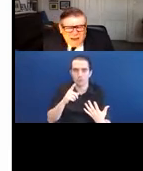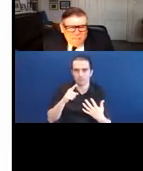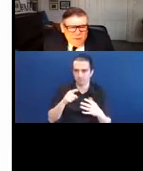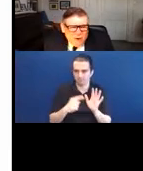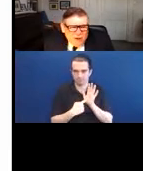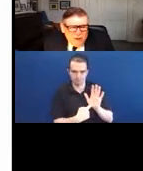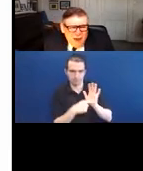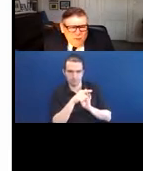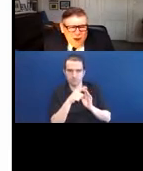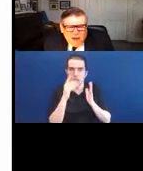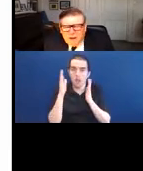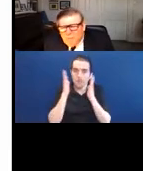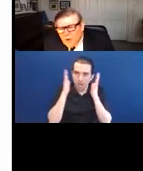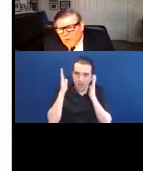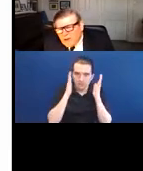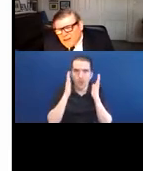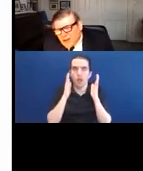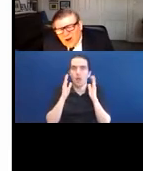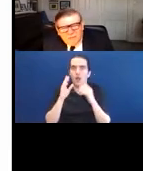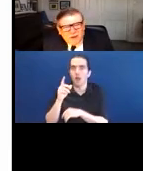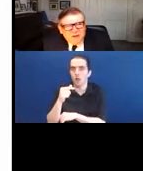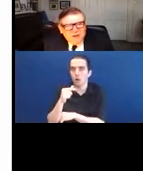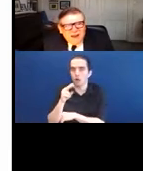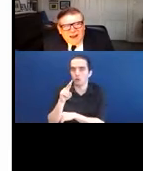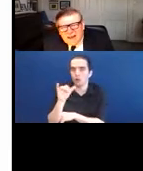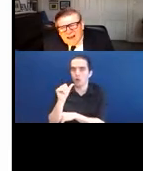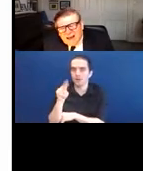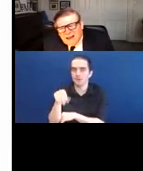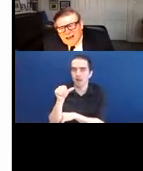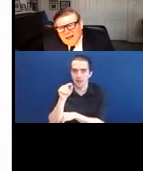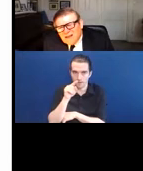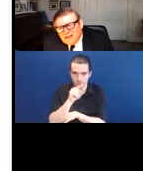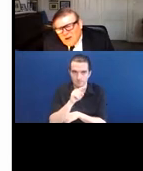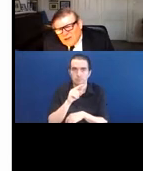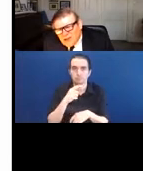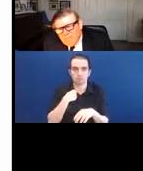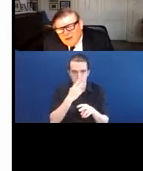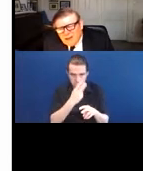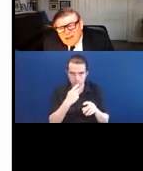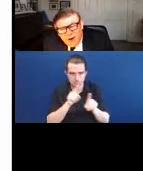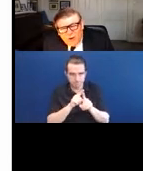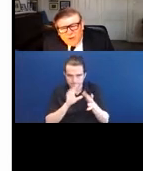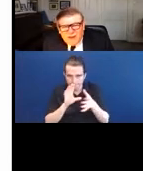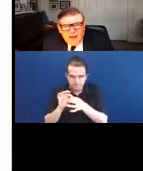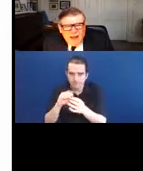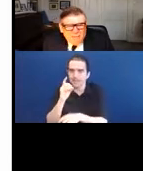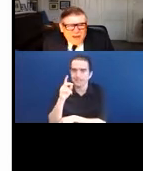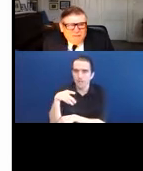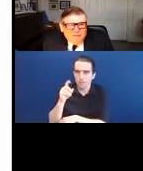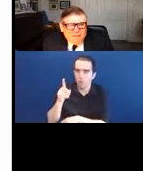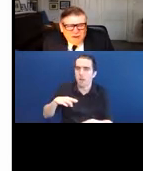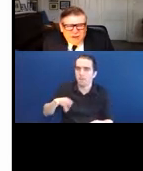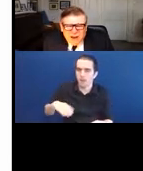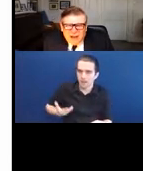and Singapore, and there may well have been more. We say Scotland because Scottish government is devolved and they have a